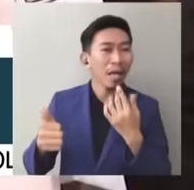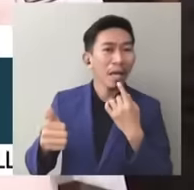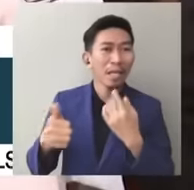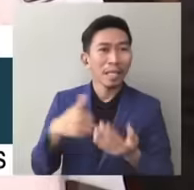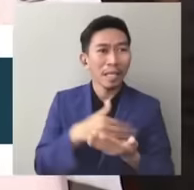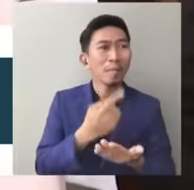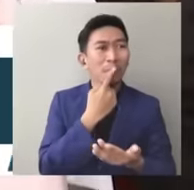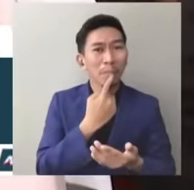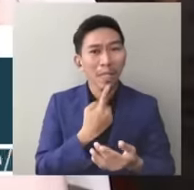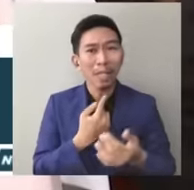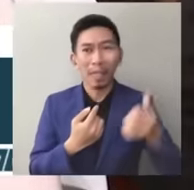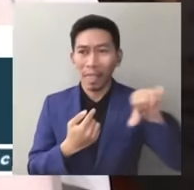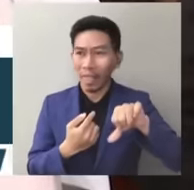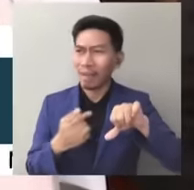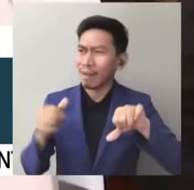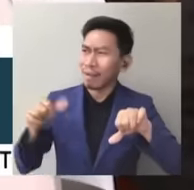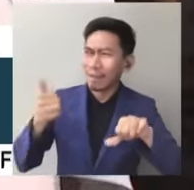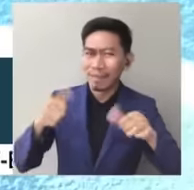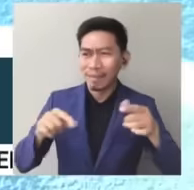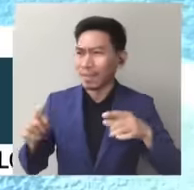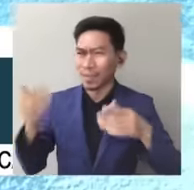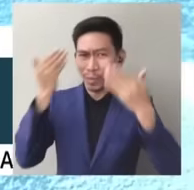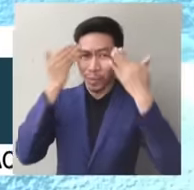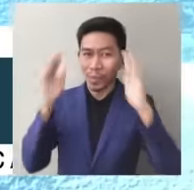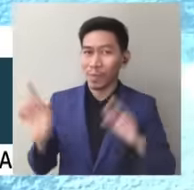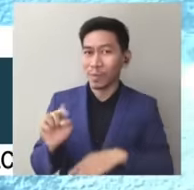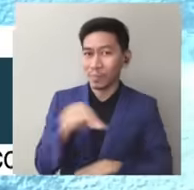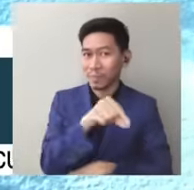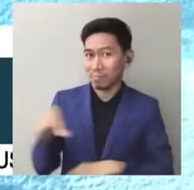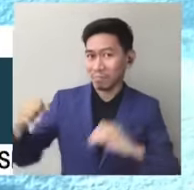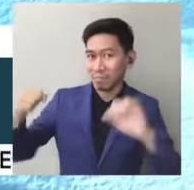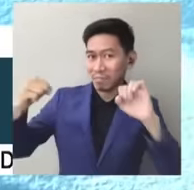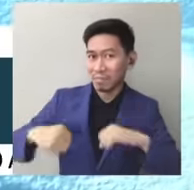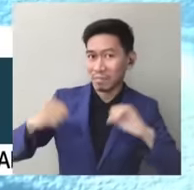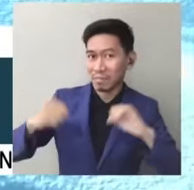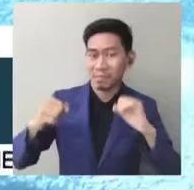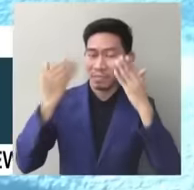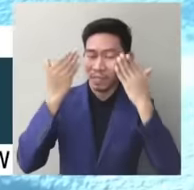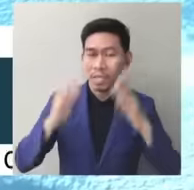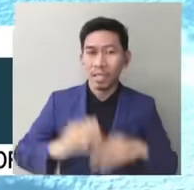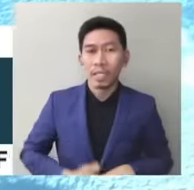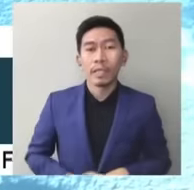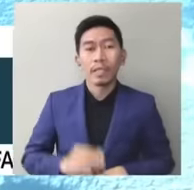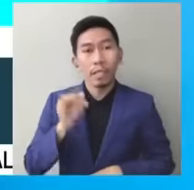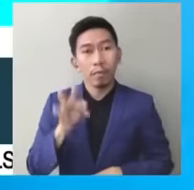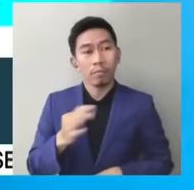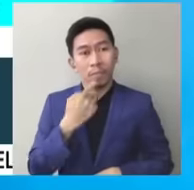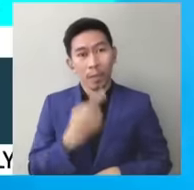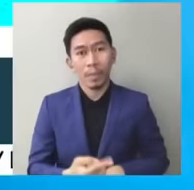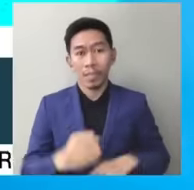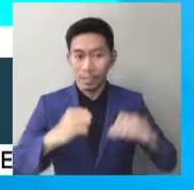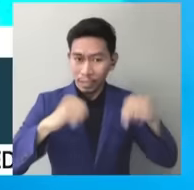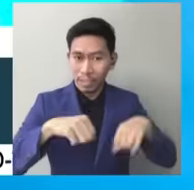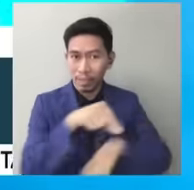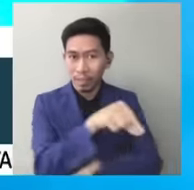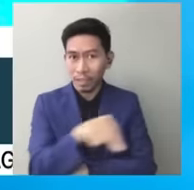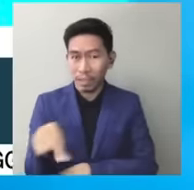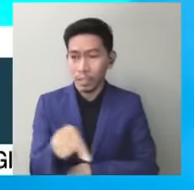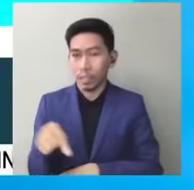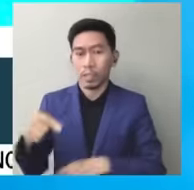pa namin alam kung ano ba talaga yung agreement na yan. Kung ang sinasabi sa agreement na yan na kailangan tayong